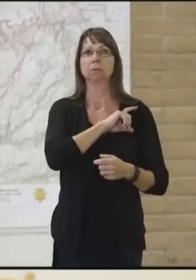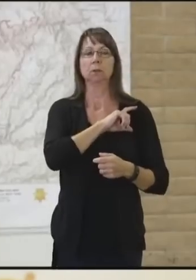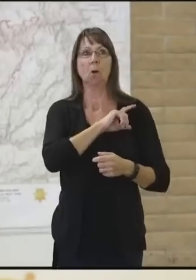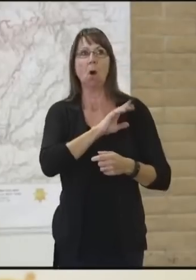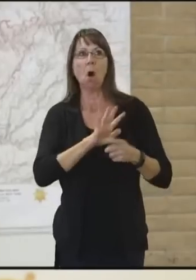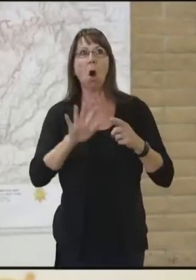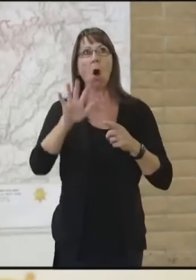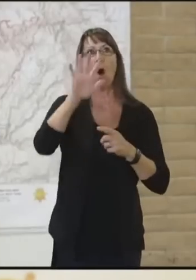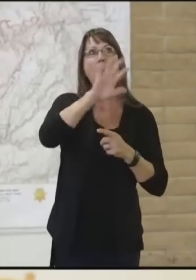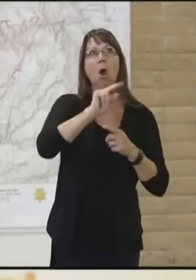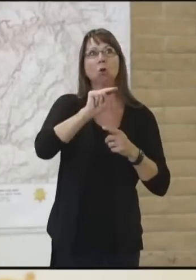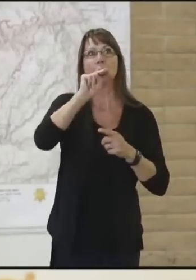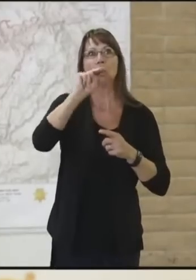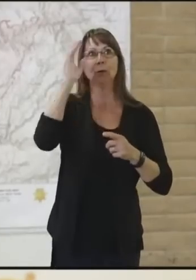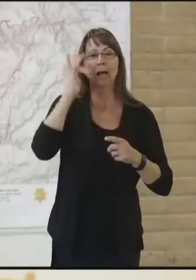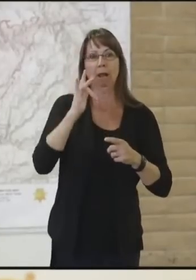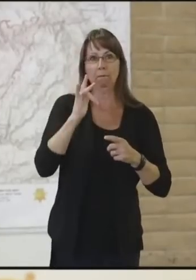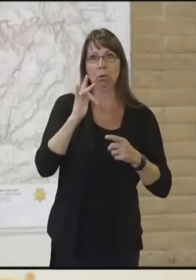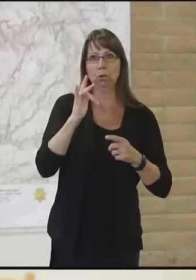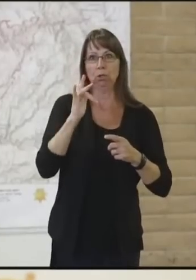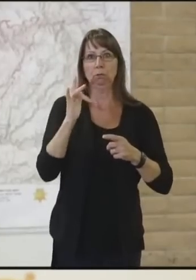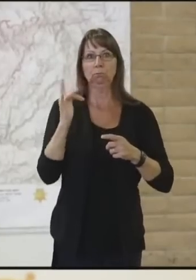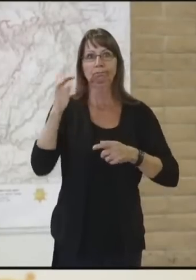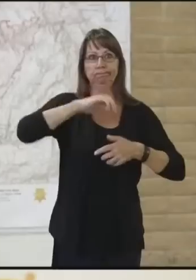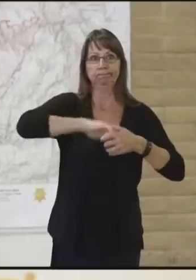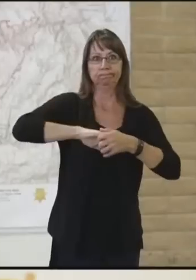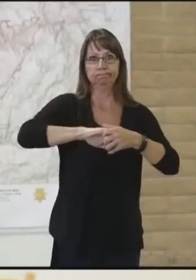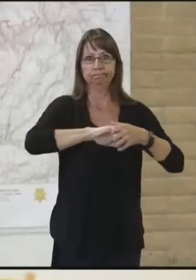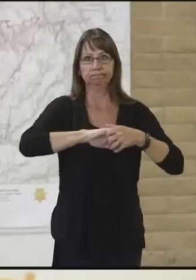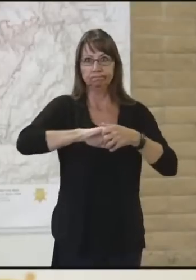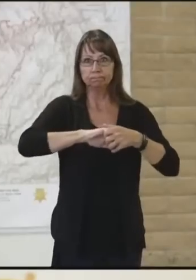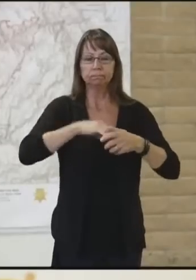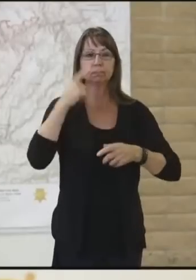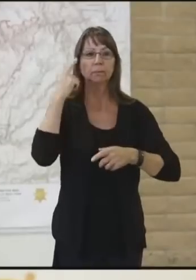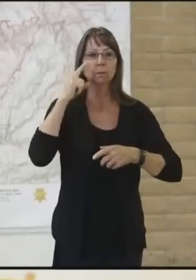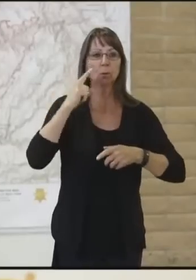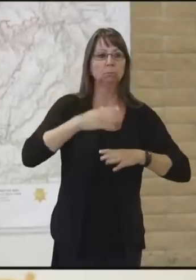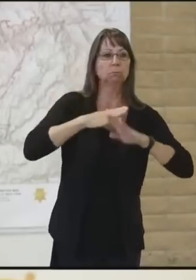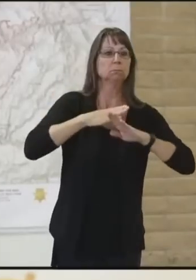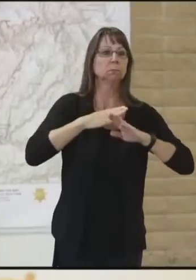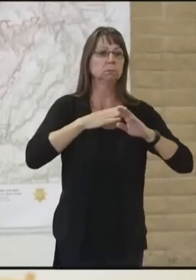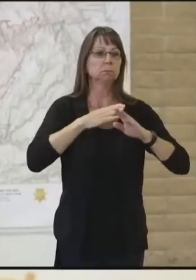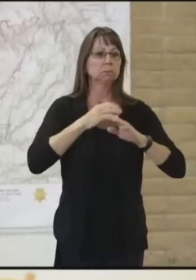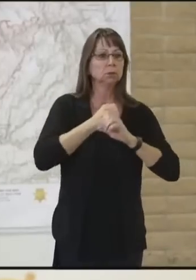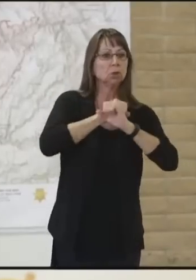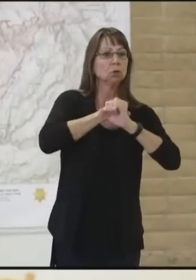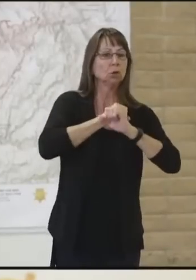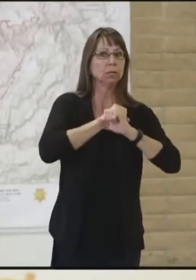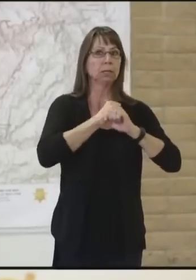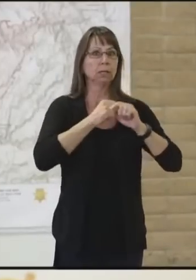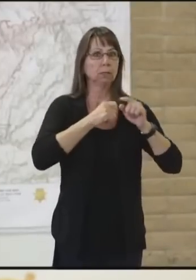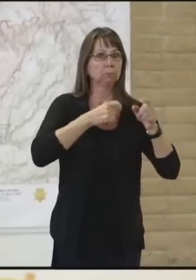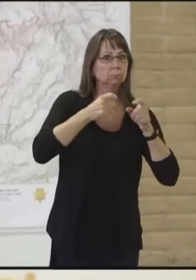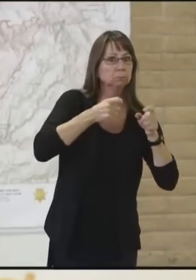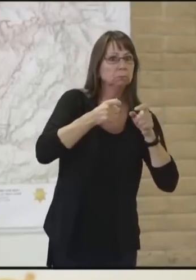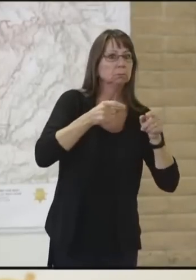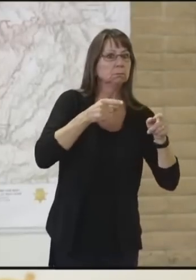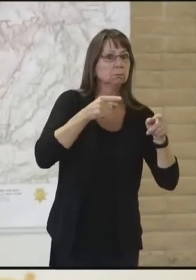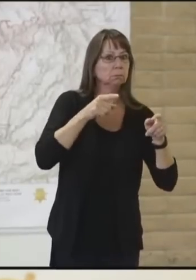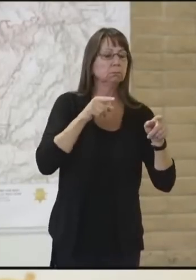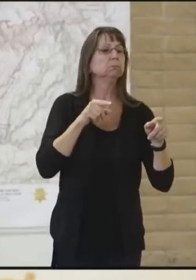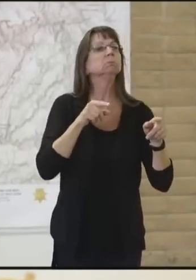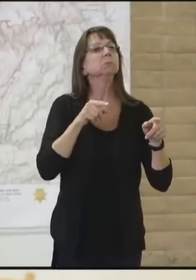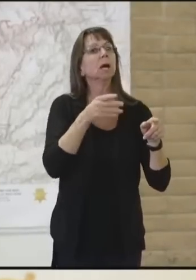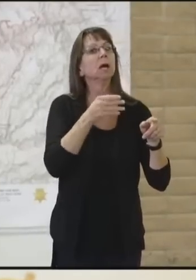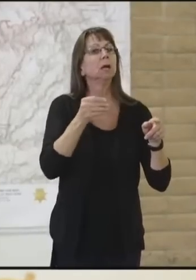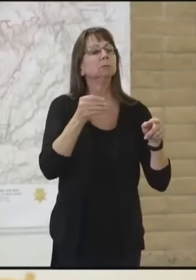California that are assisting in providing security patrol in the areas that remain under evacuation orders.